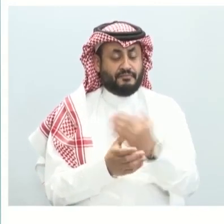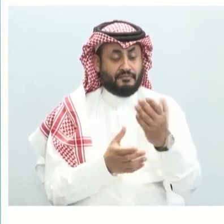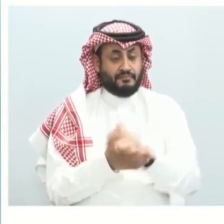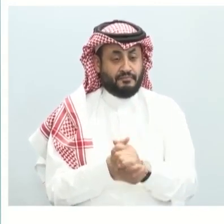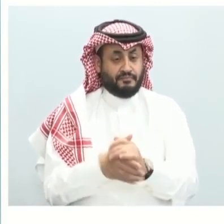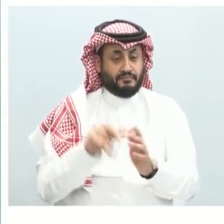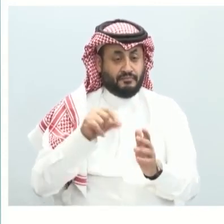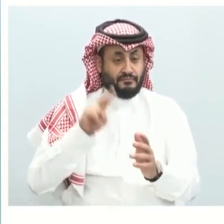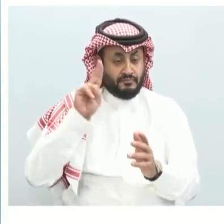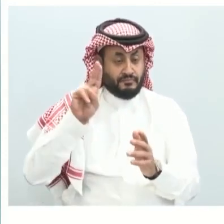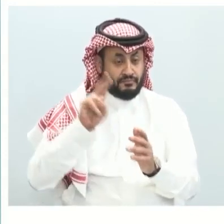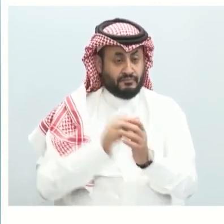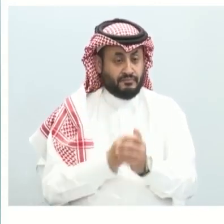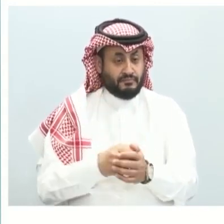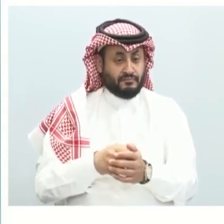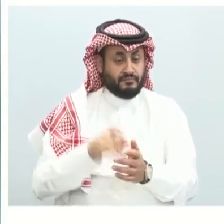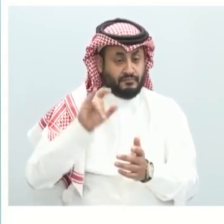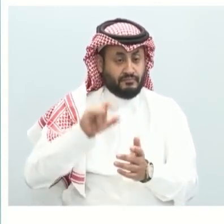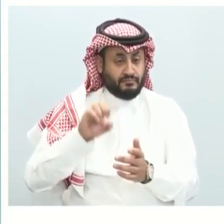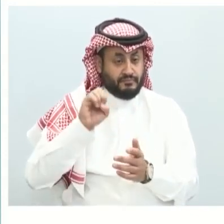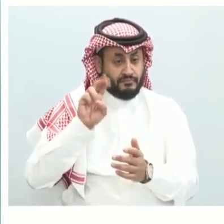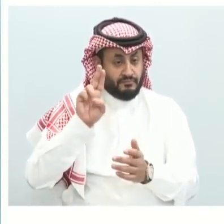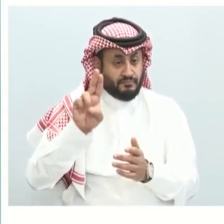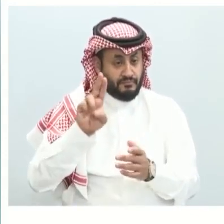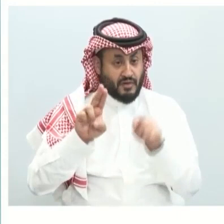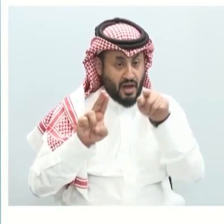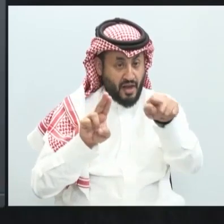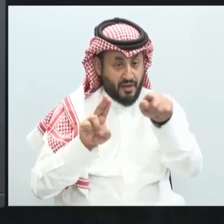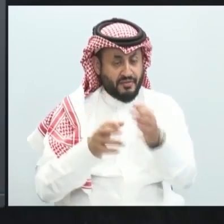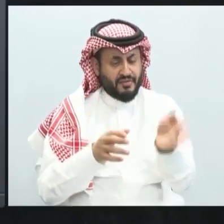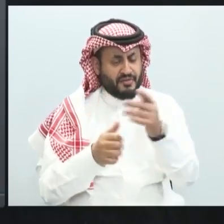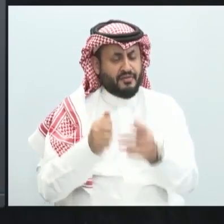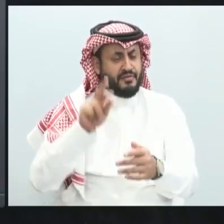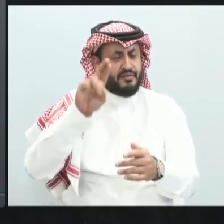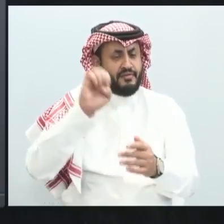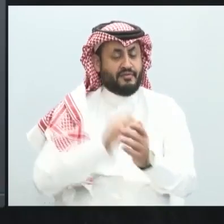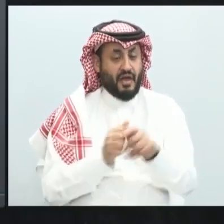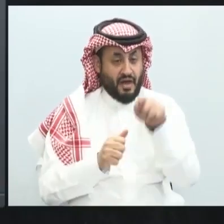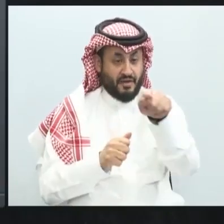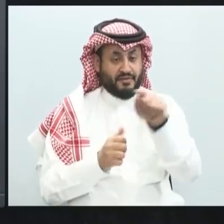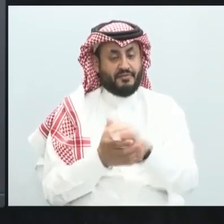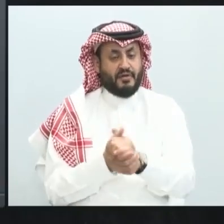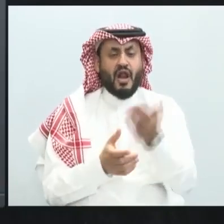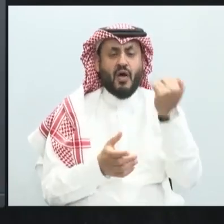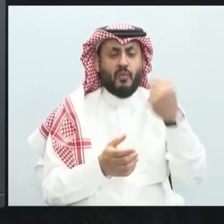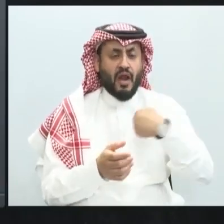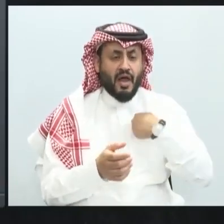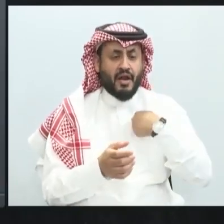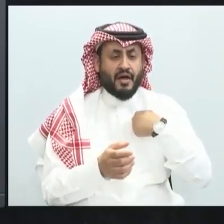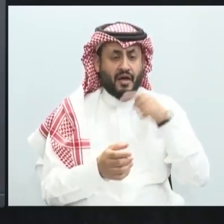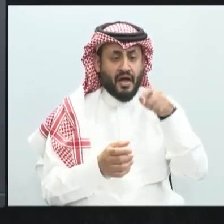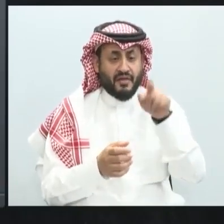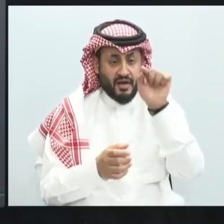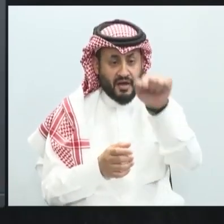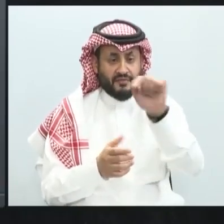with going to. So here we use you are, we're talking about you now. You are